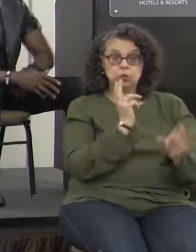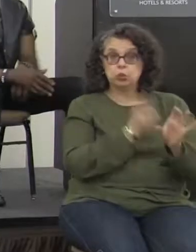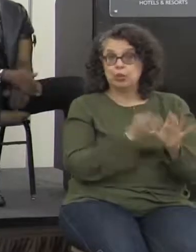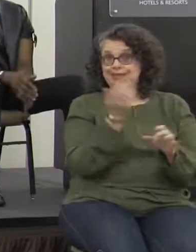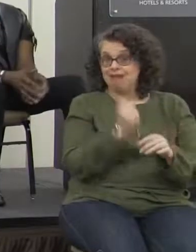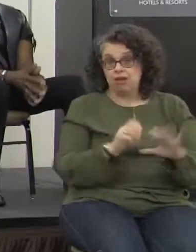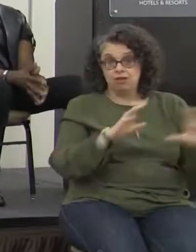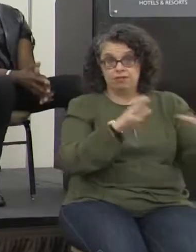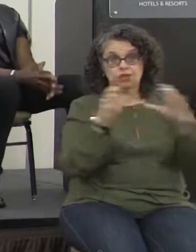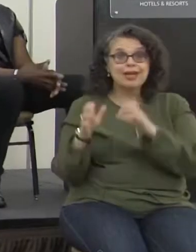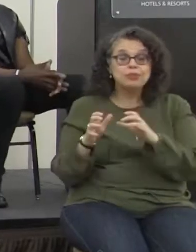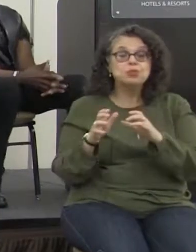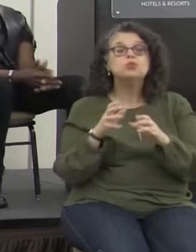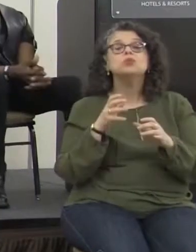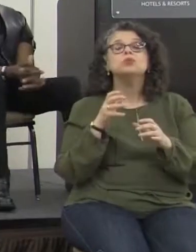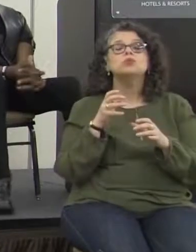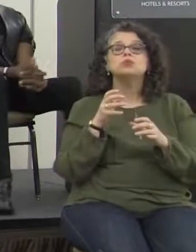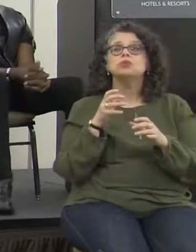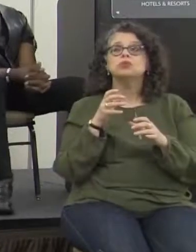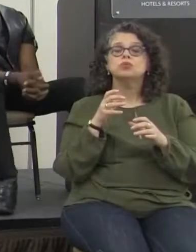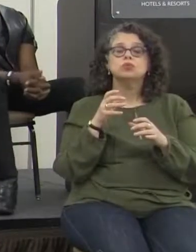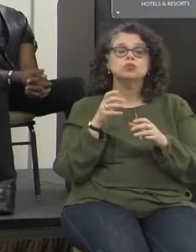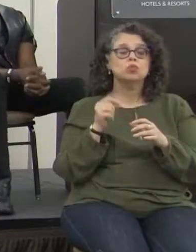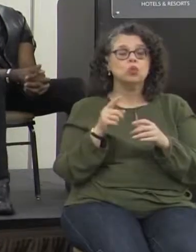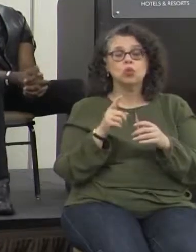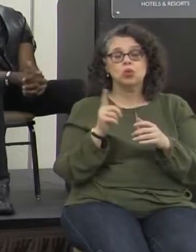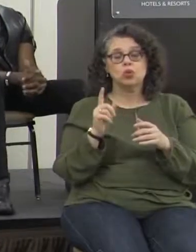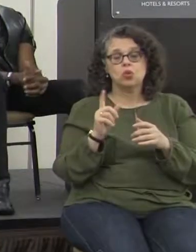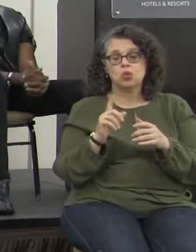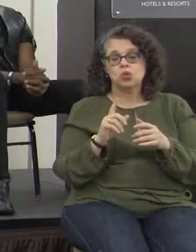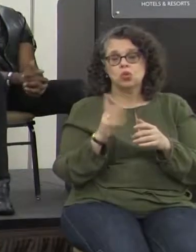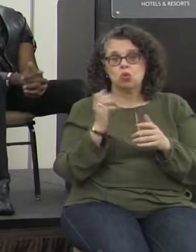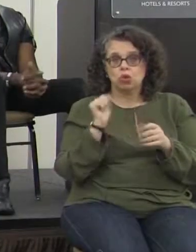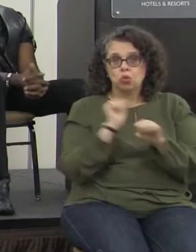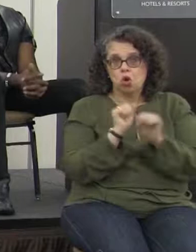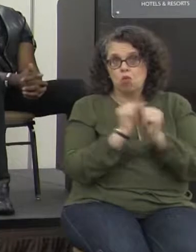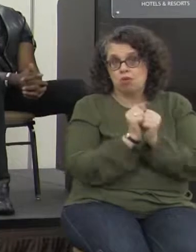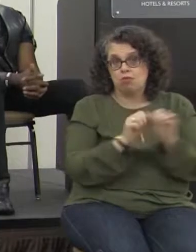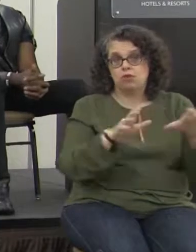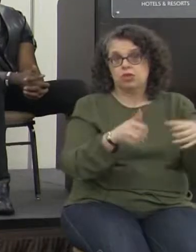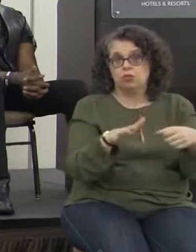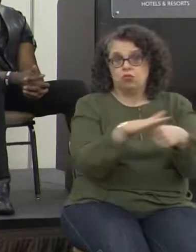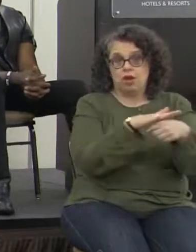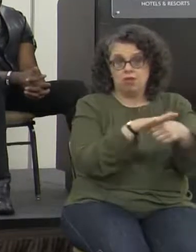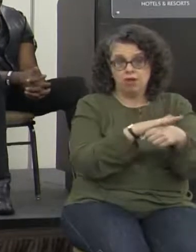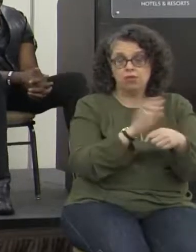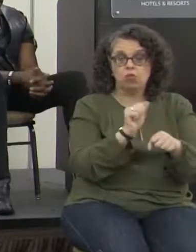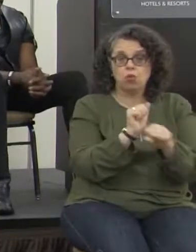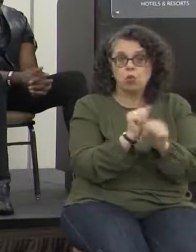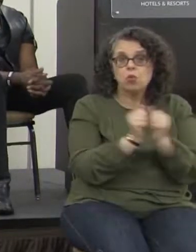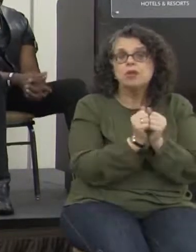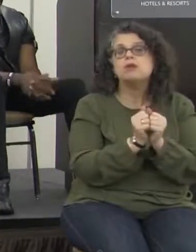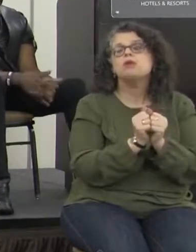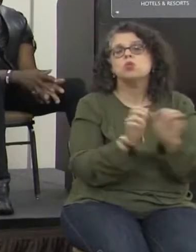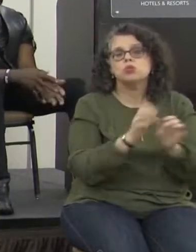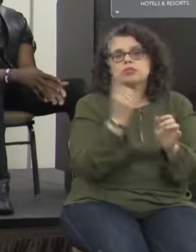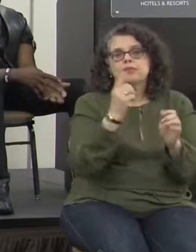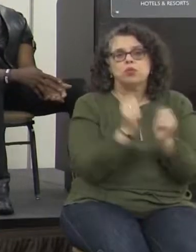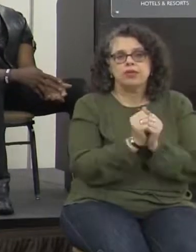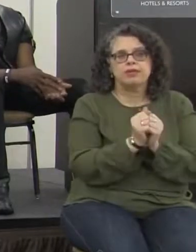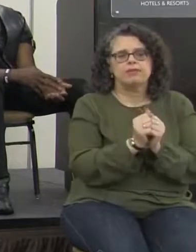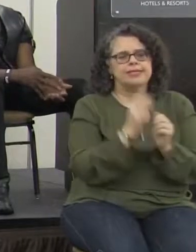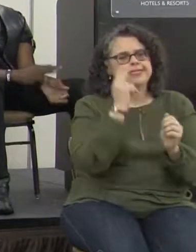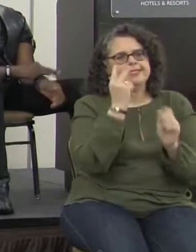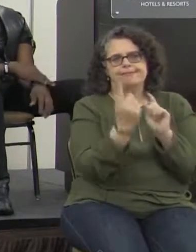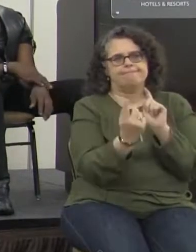or any of the chapters in your area that you'd like to collaborate with and do things with, please see any of